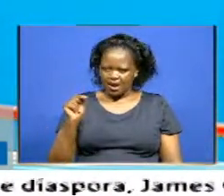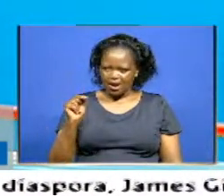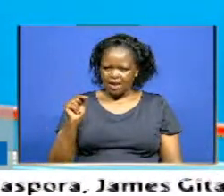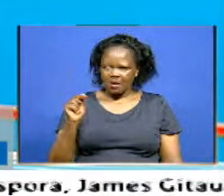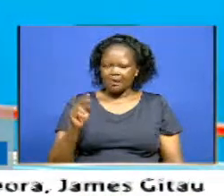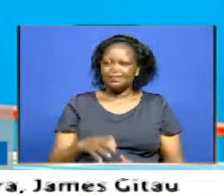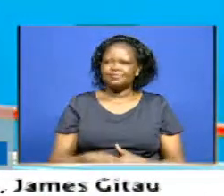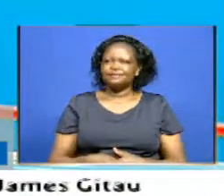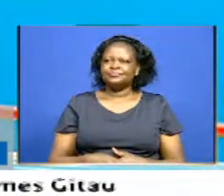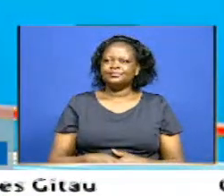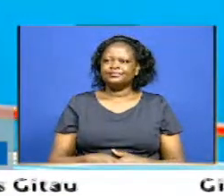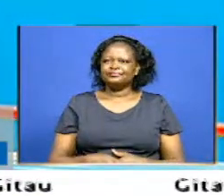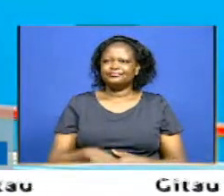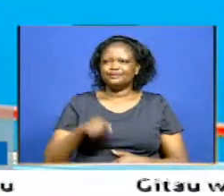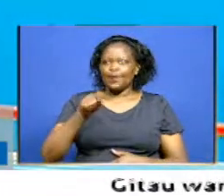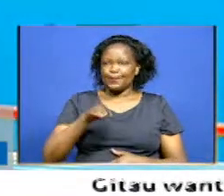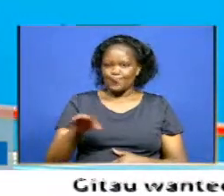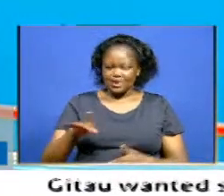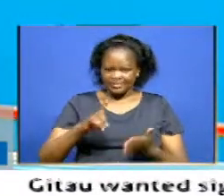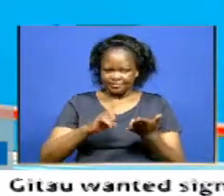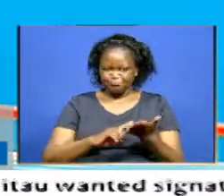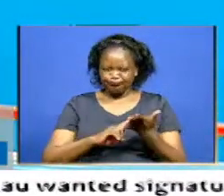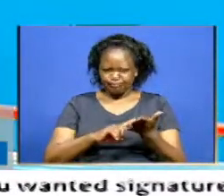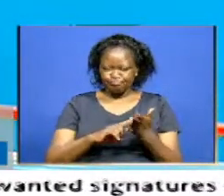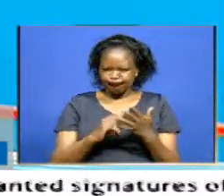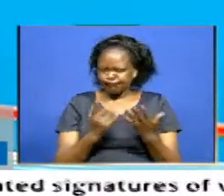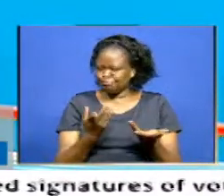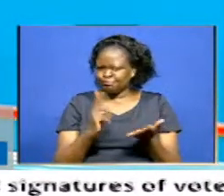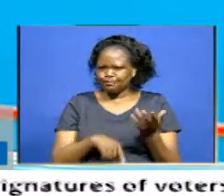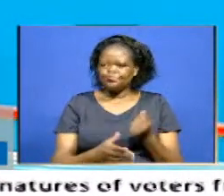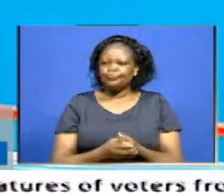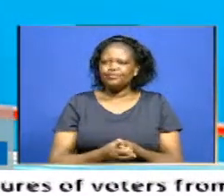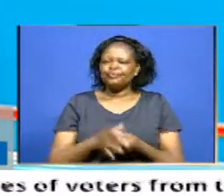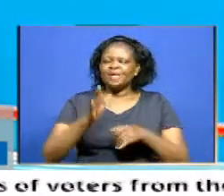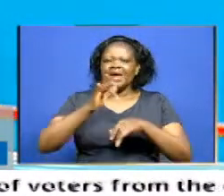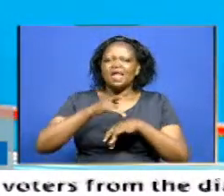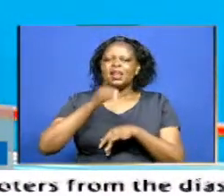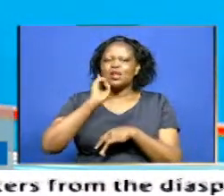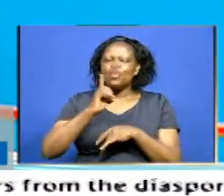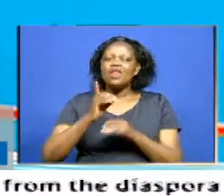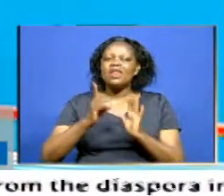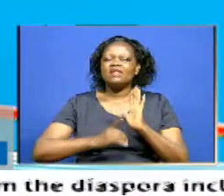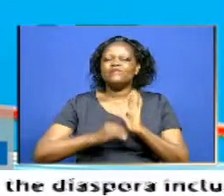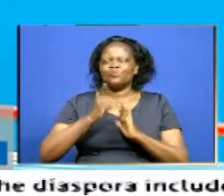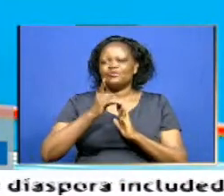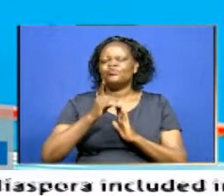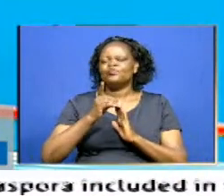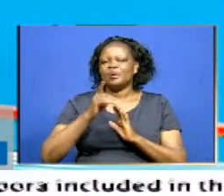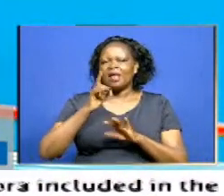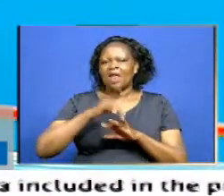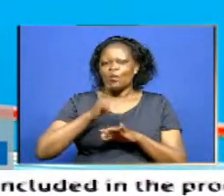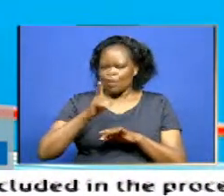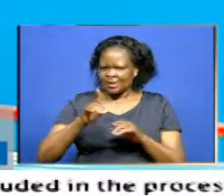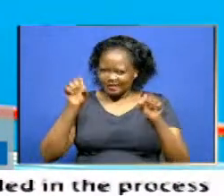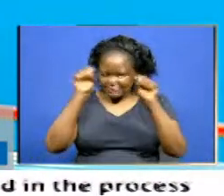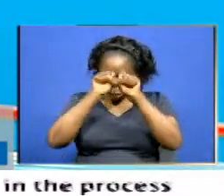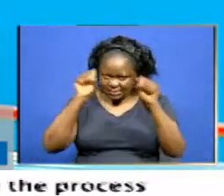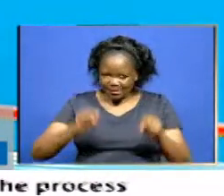Kimani. This morning, the discussion is around early warning, the development of early warning systems and how they can